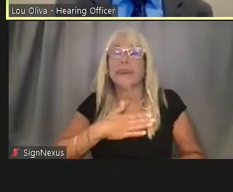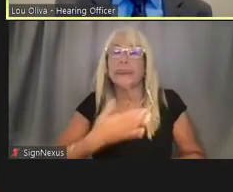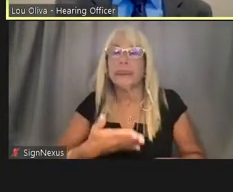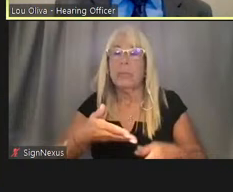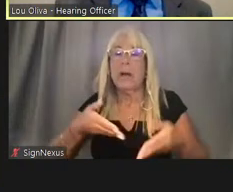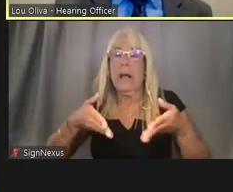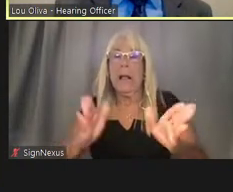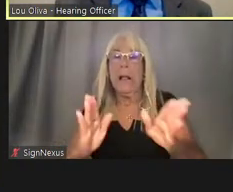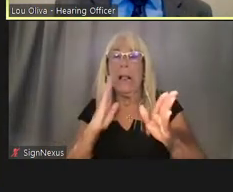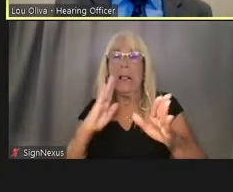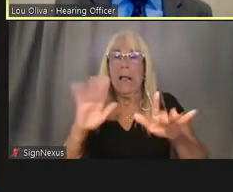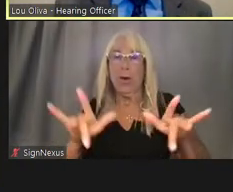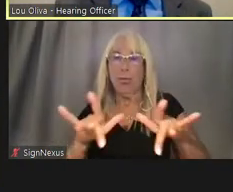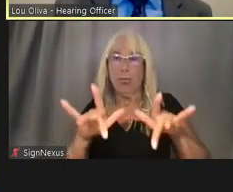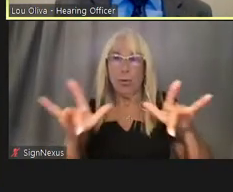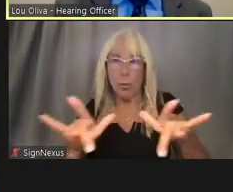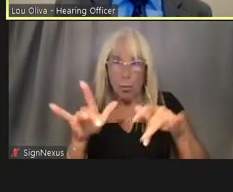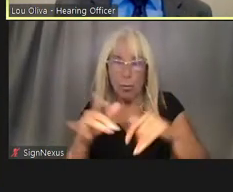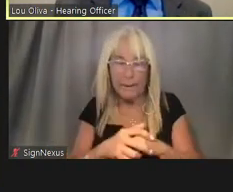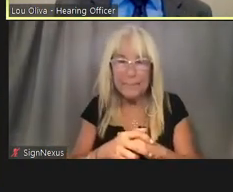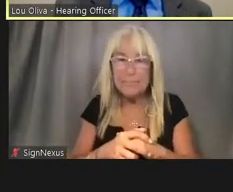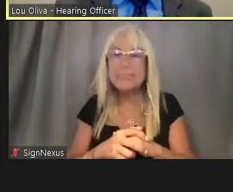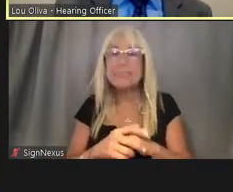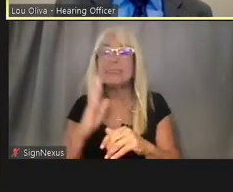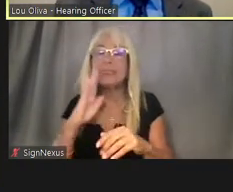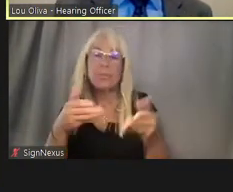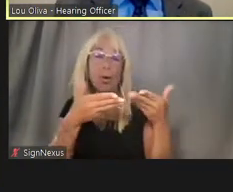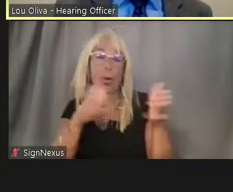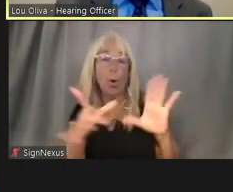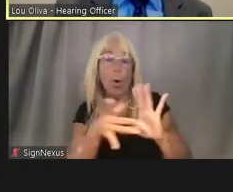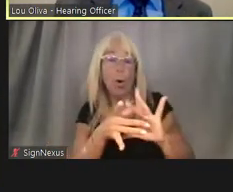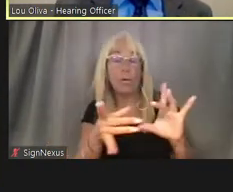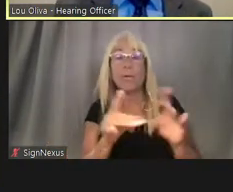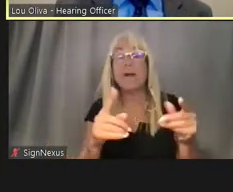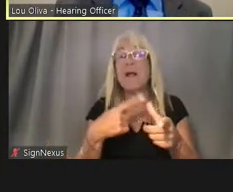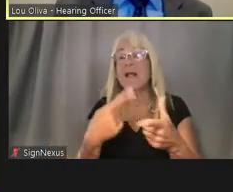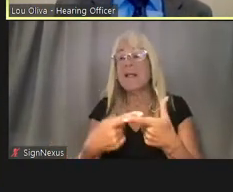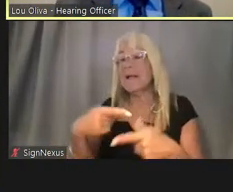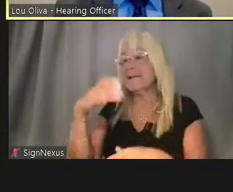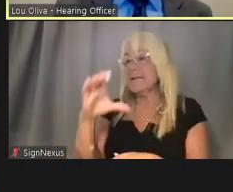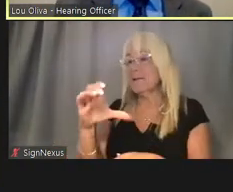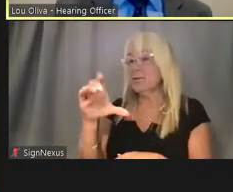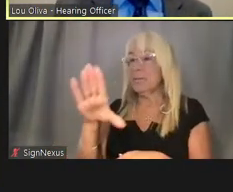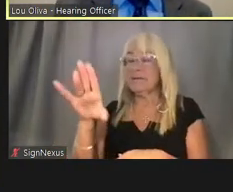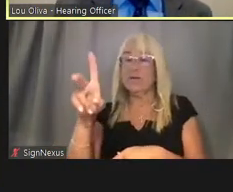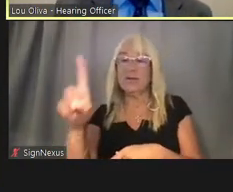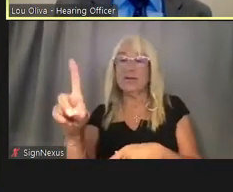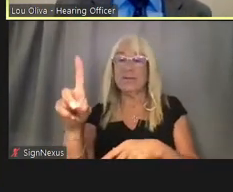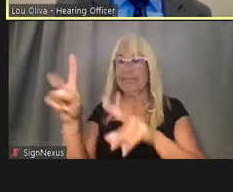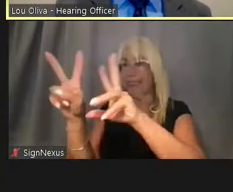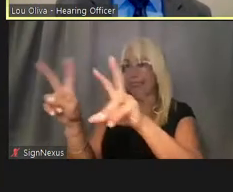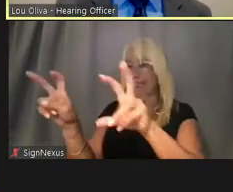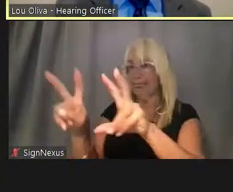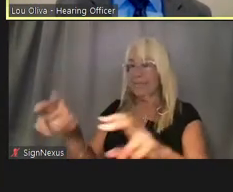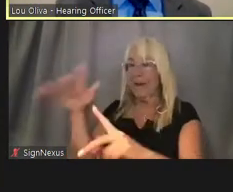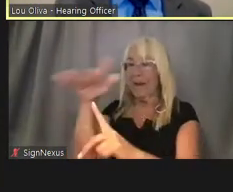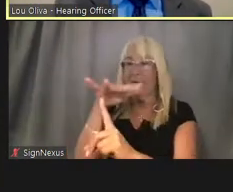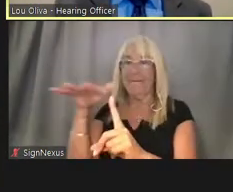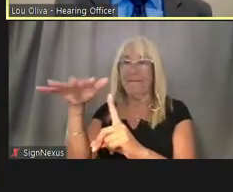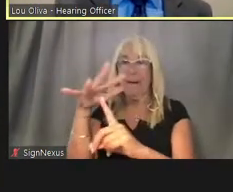hearing will begin with opening remarks followed by a presentation on the central business district polling program environmental assessment and then public